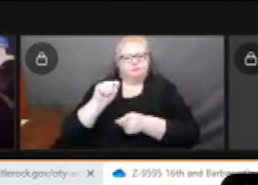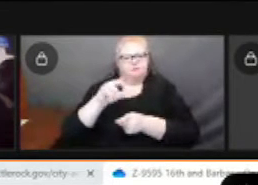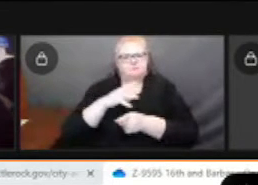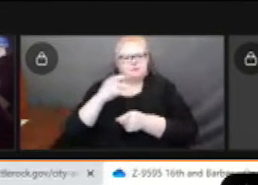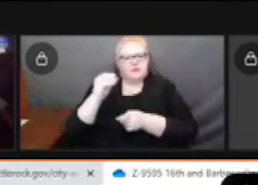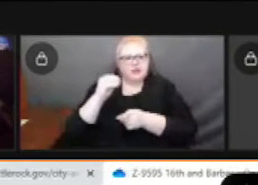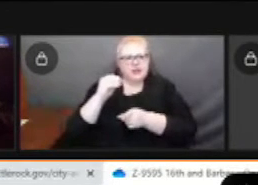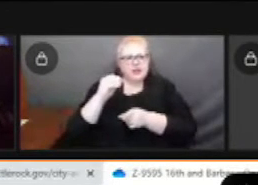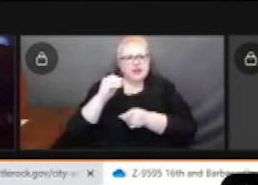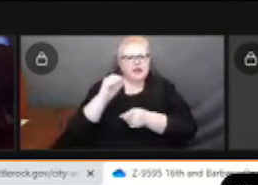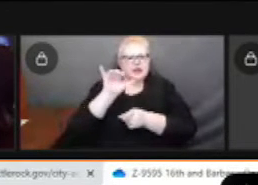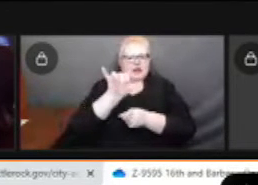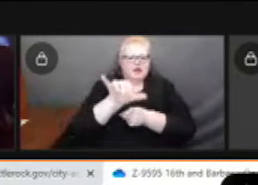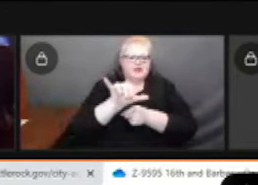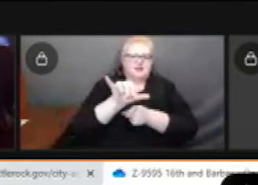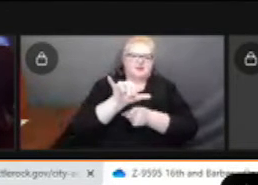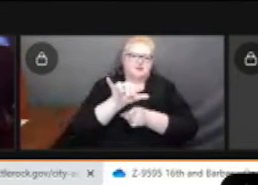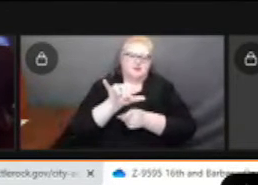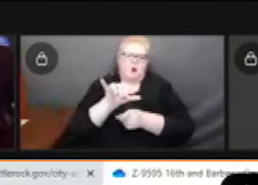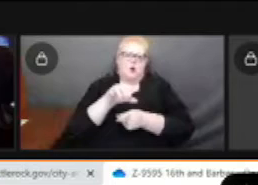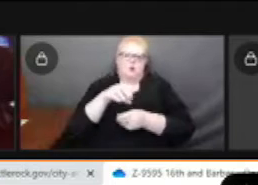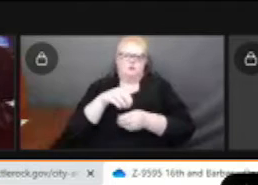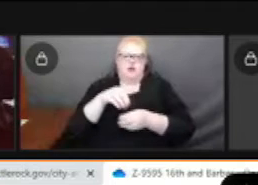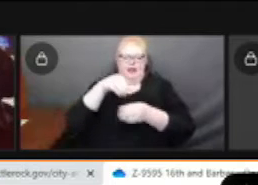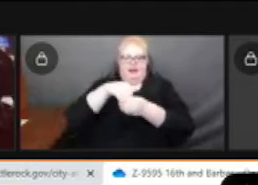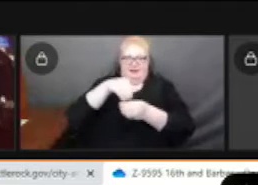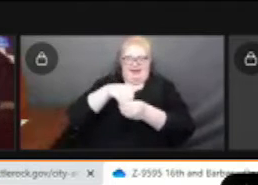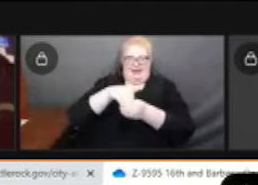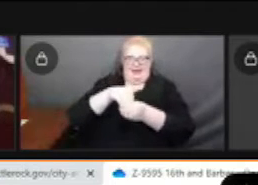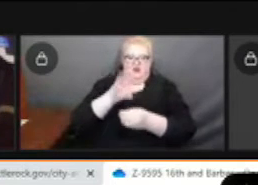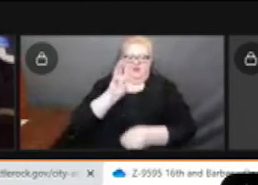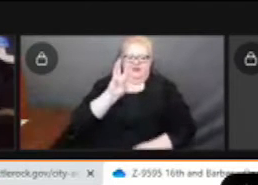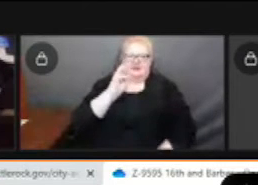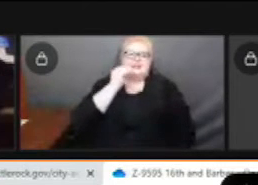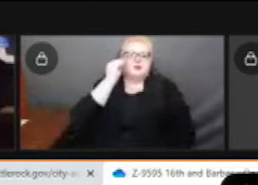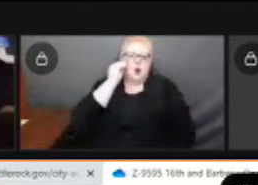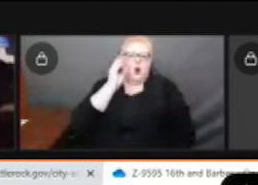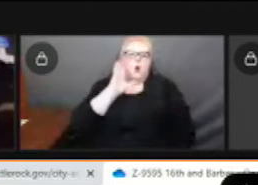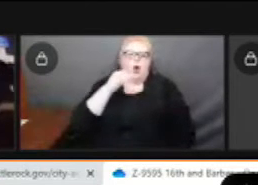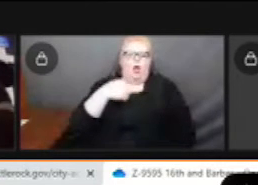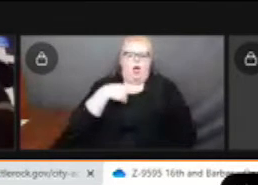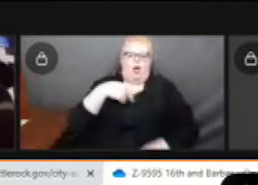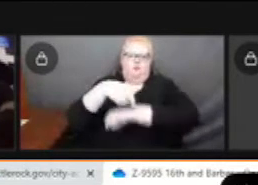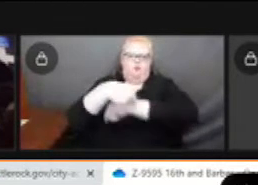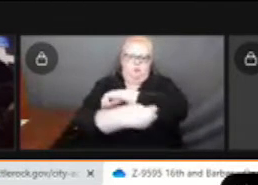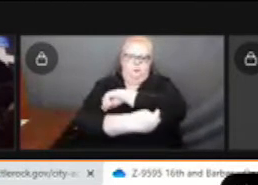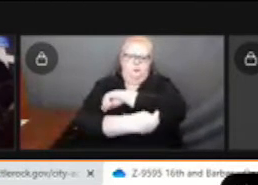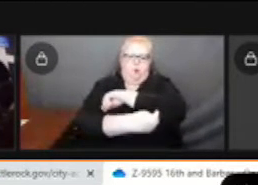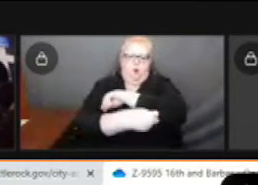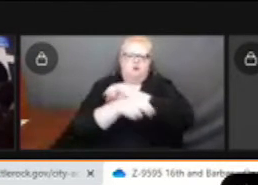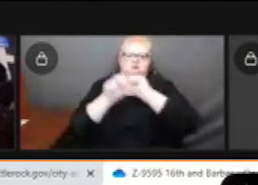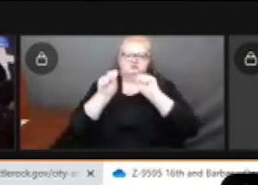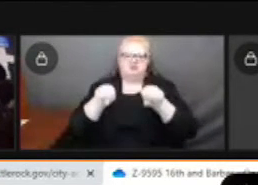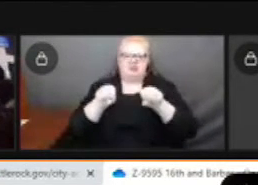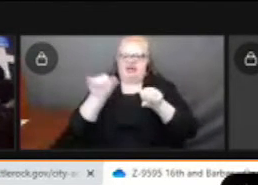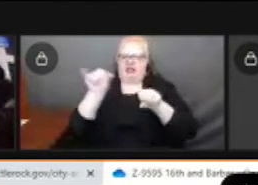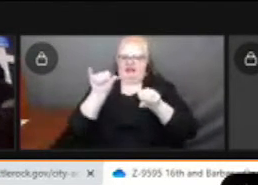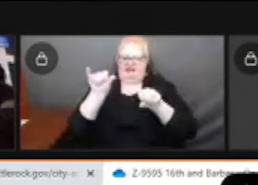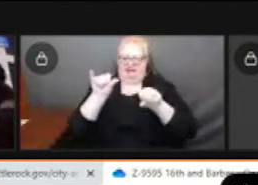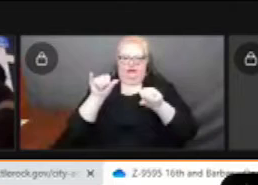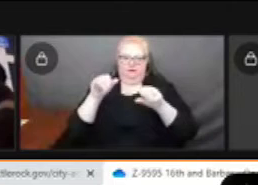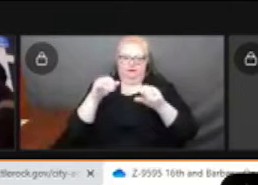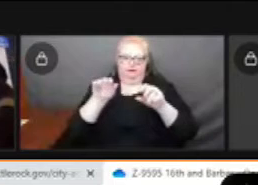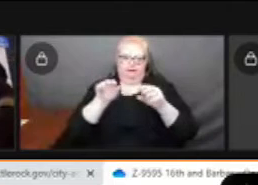That these inner 6 houses would actually have front porches on them that would face each other. So that's just the buildable area. I'm not going to build square